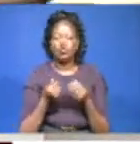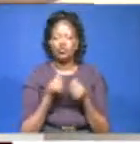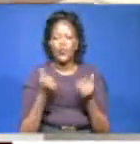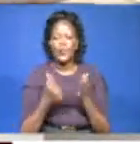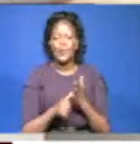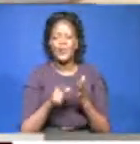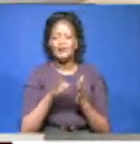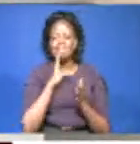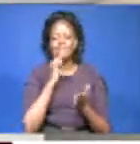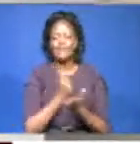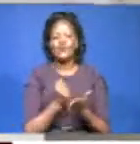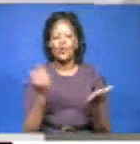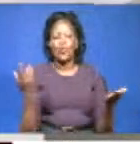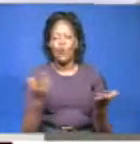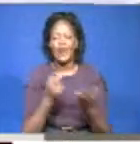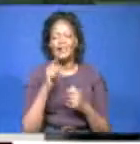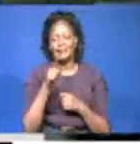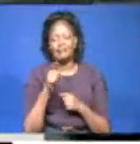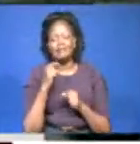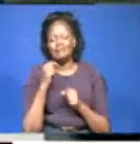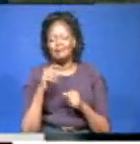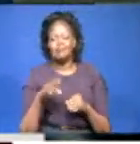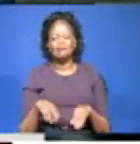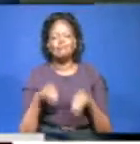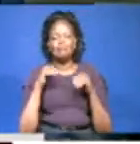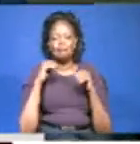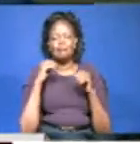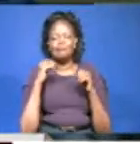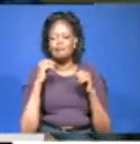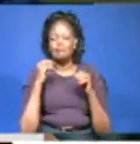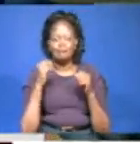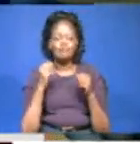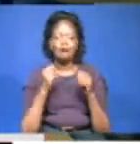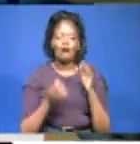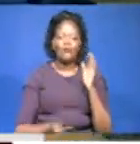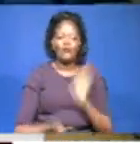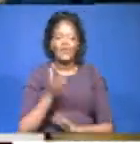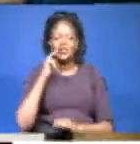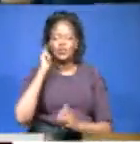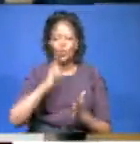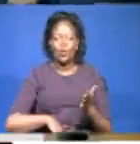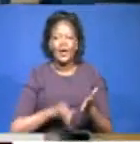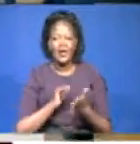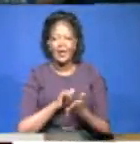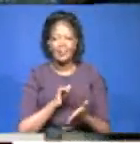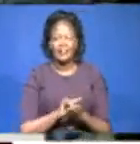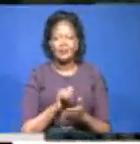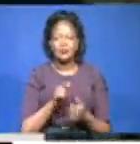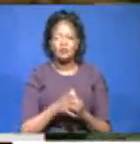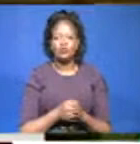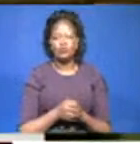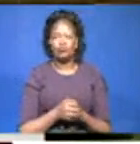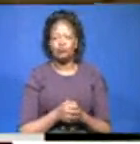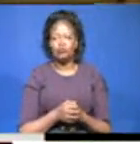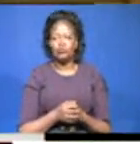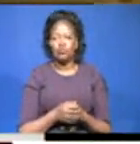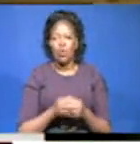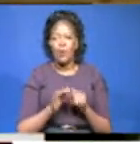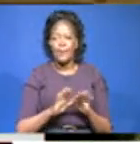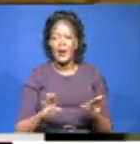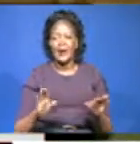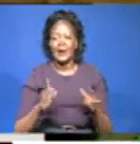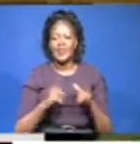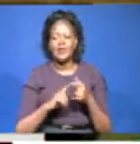where obligations adapt automatically said attempts to enforce predetermined bid-ask spreads in volatile markets would